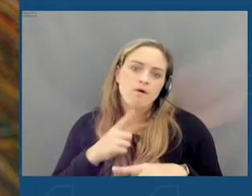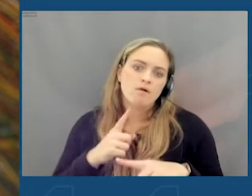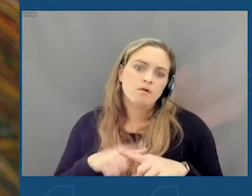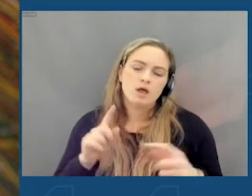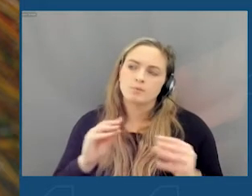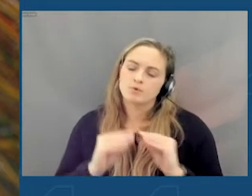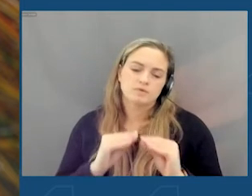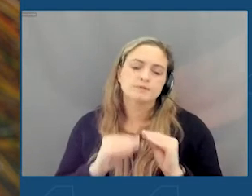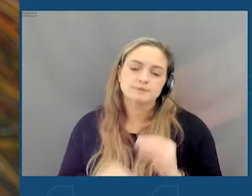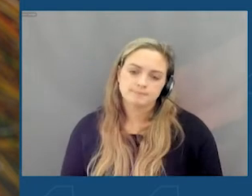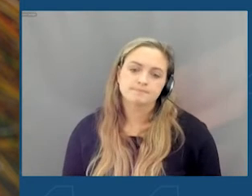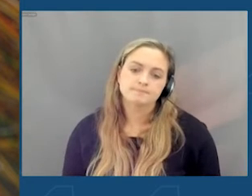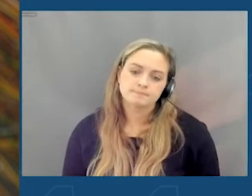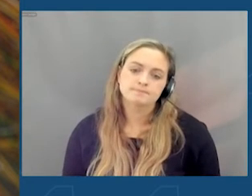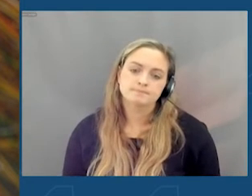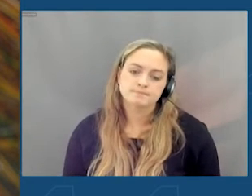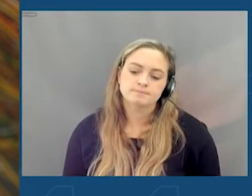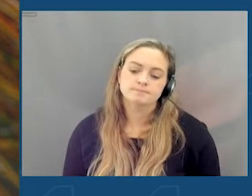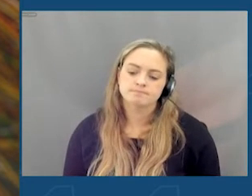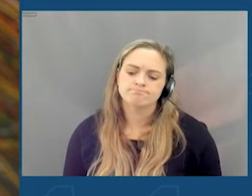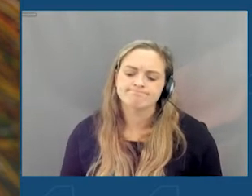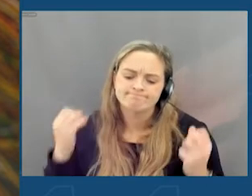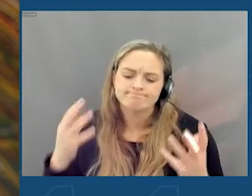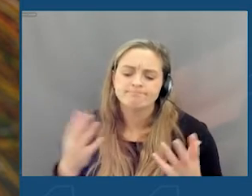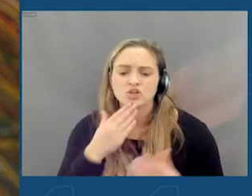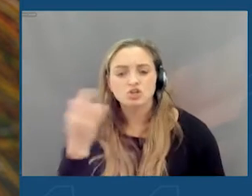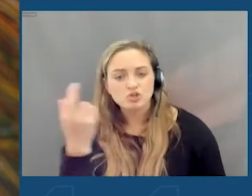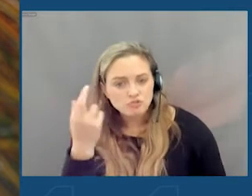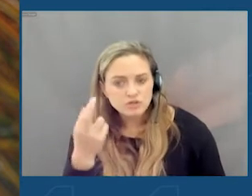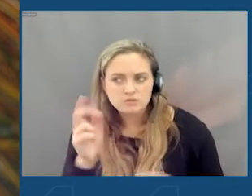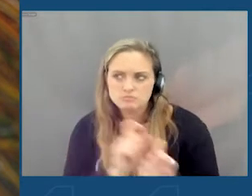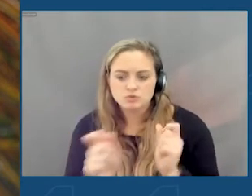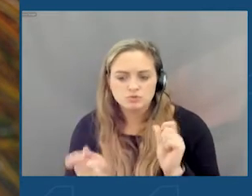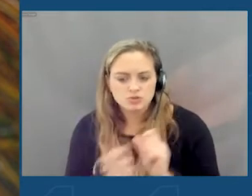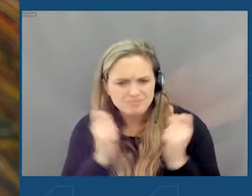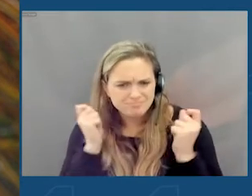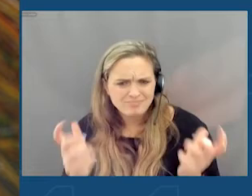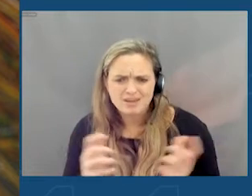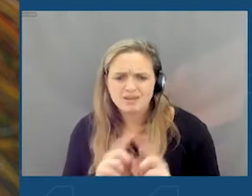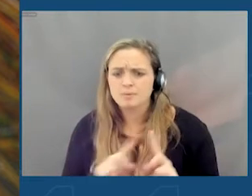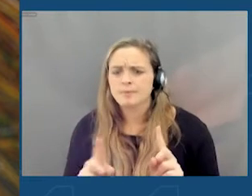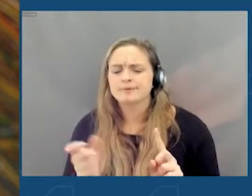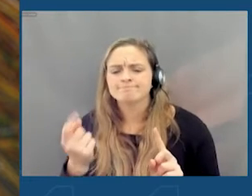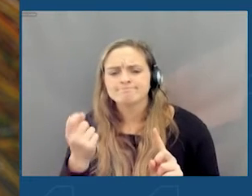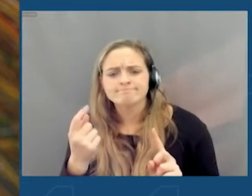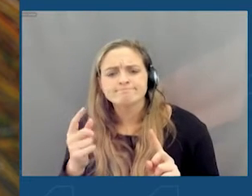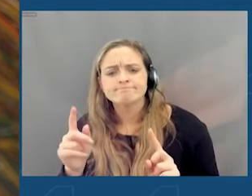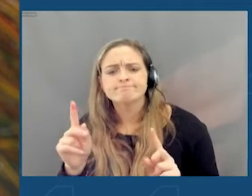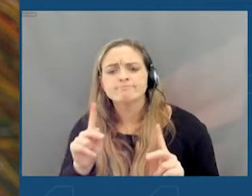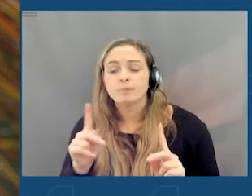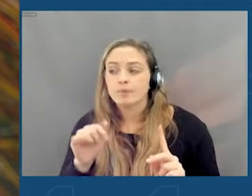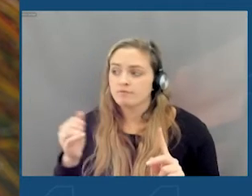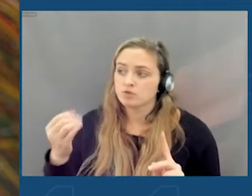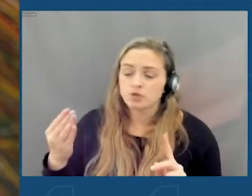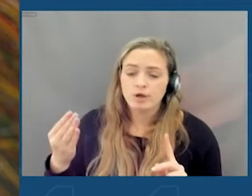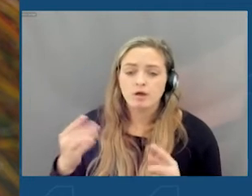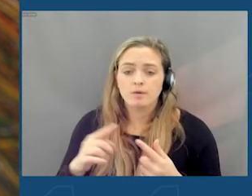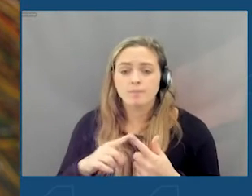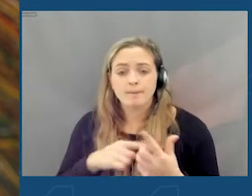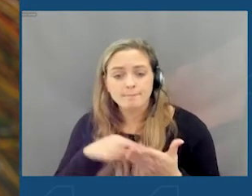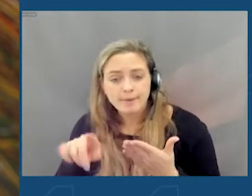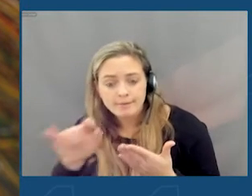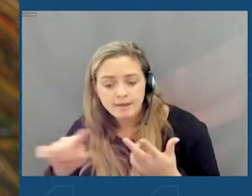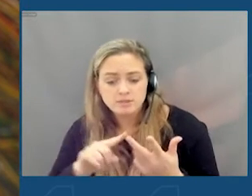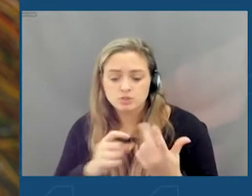this. There's so many good reasons to make this change. When someone has a job, they can pay taxes, support their family, become involved